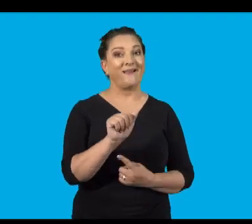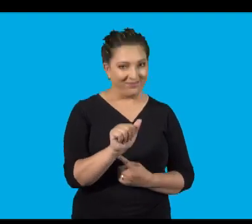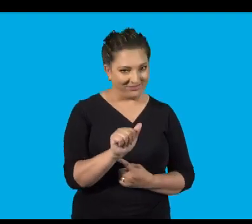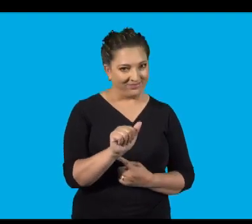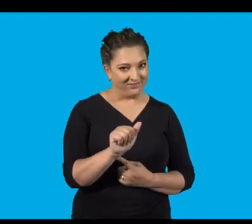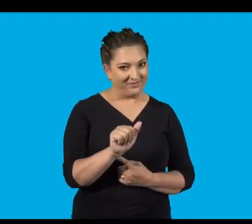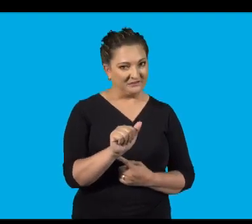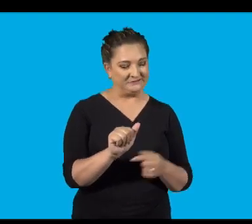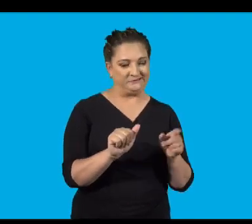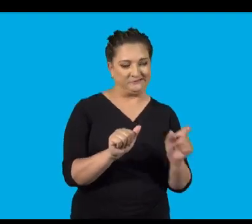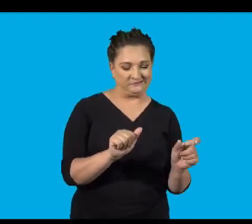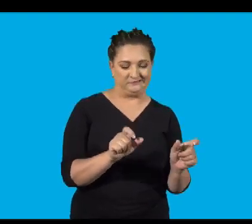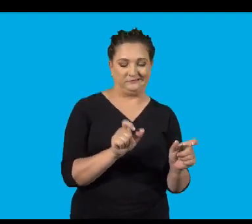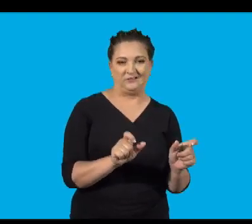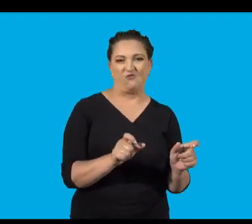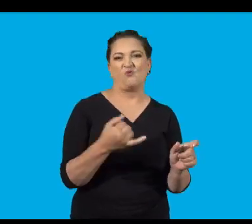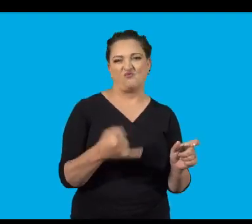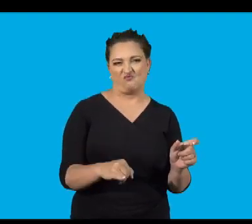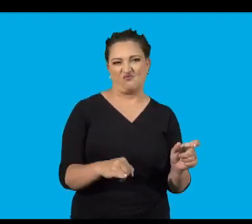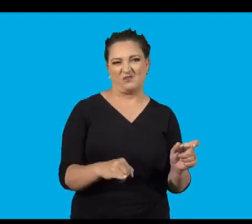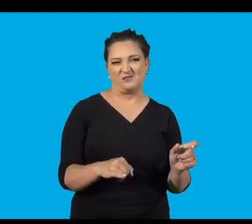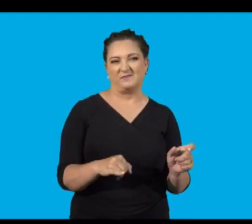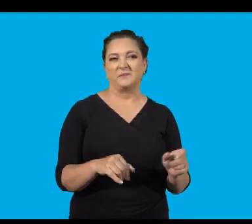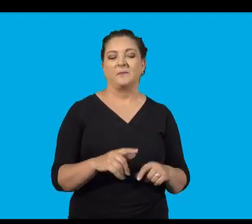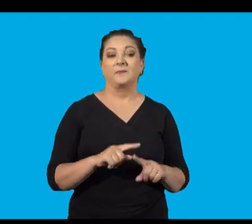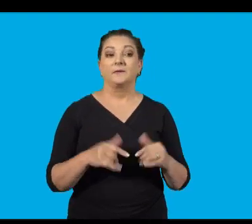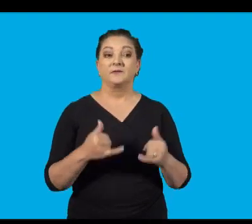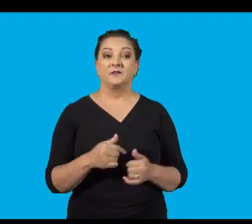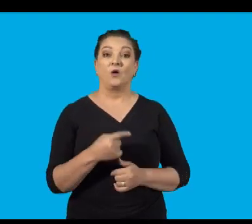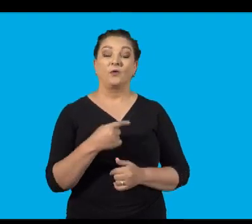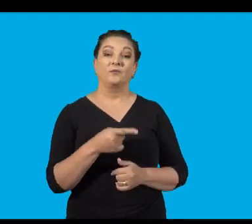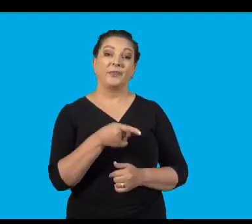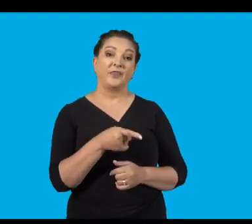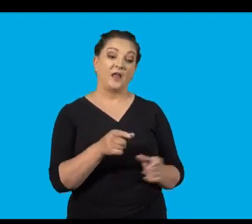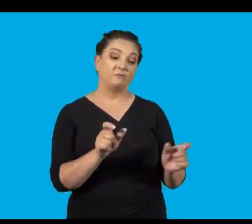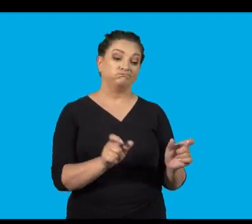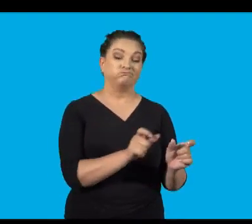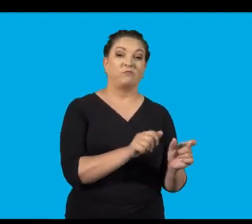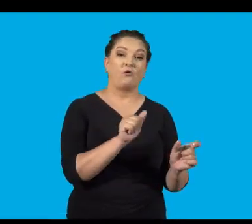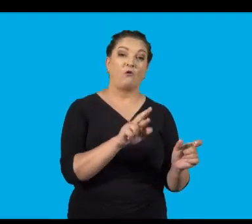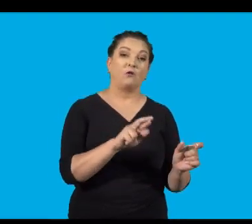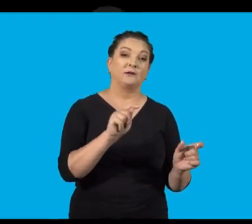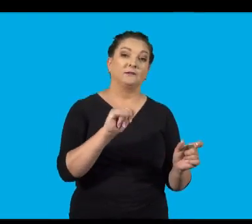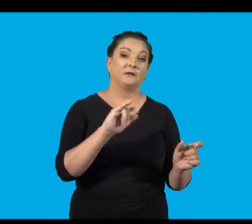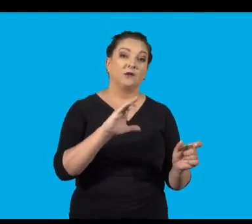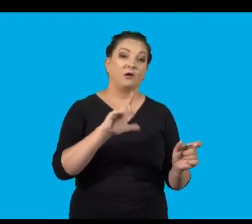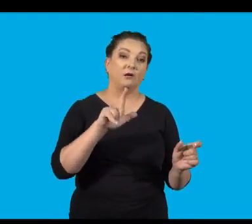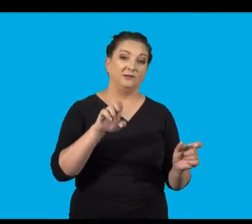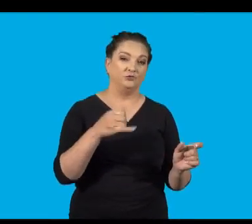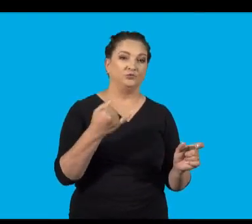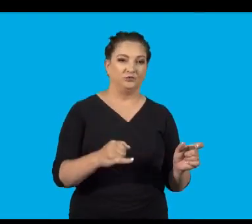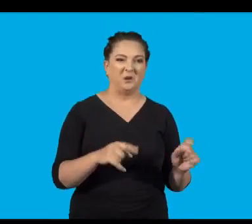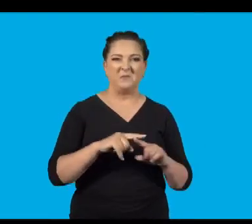be a. That word there is wrong, so our definite article was incorrect for this sentence. So in this